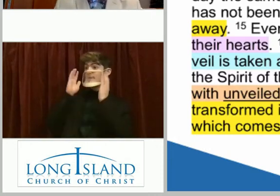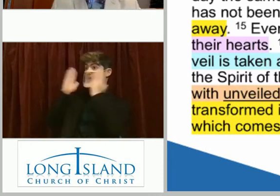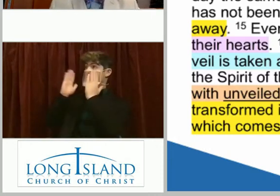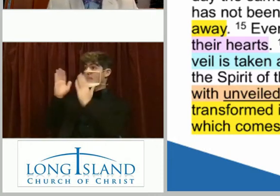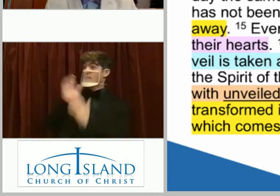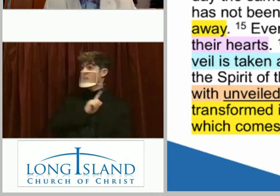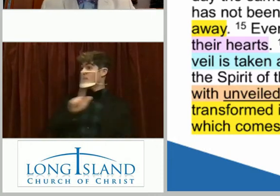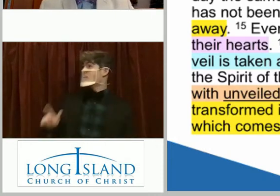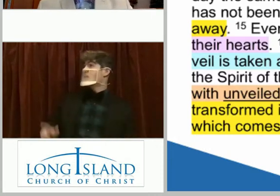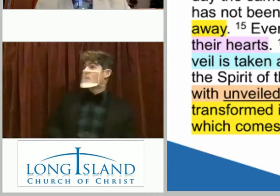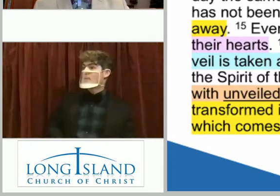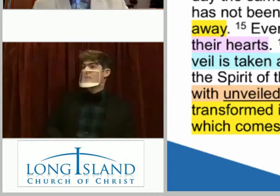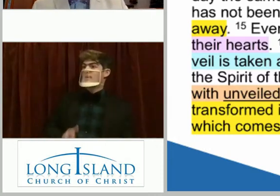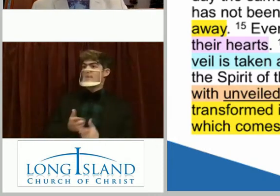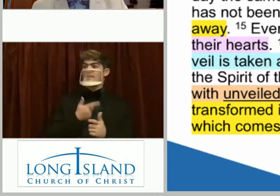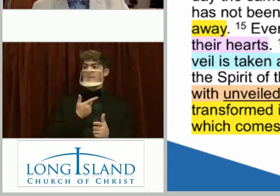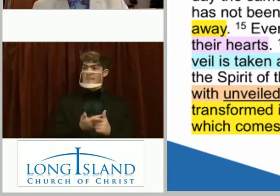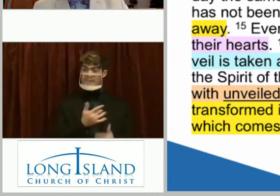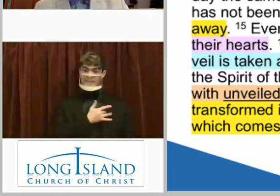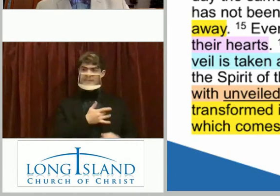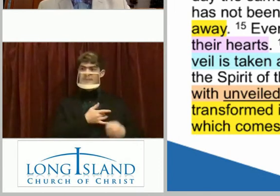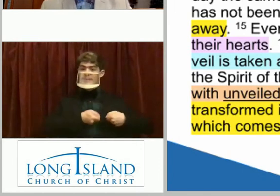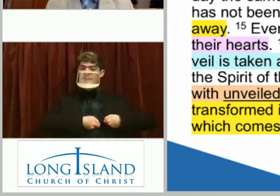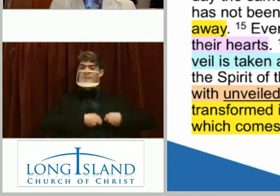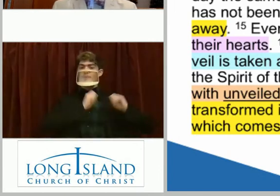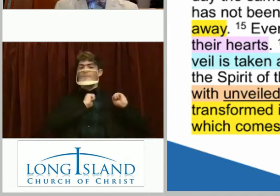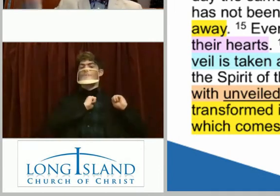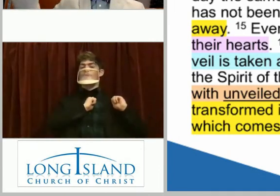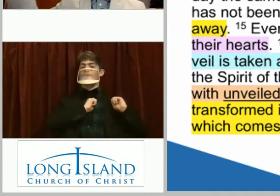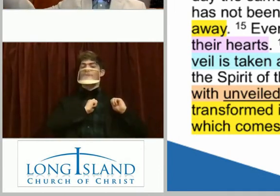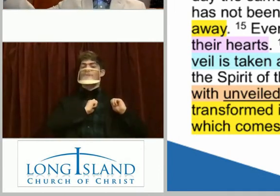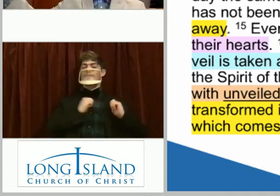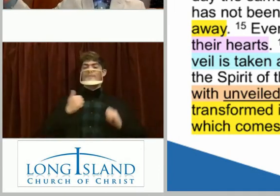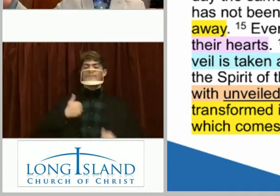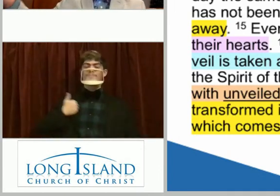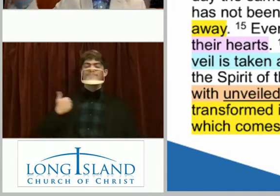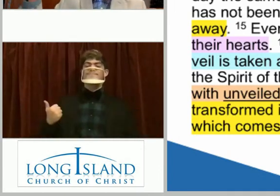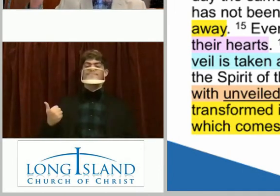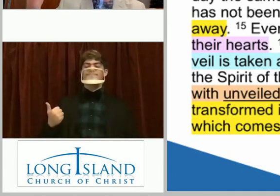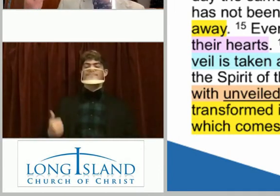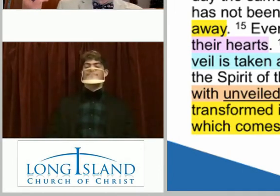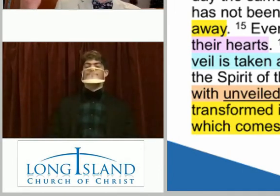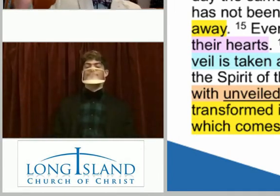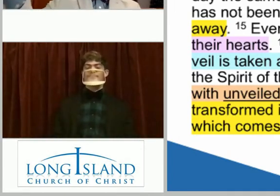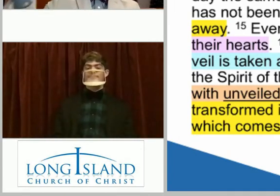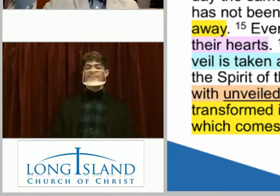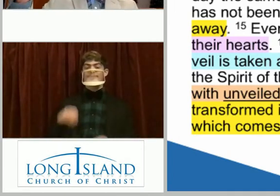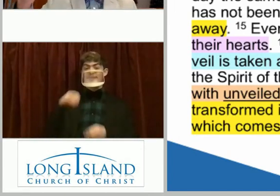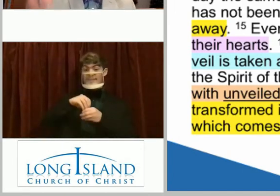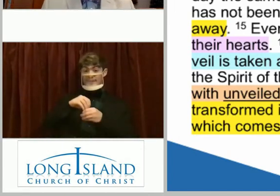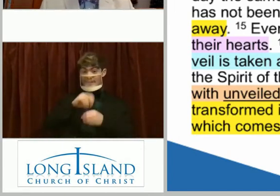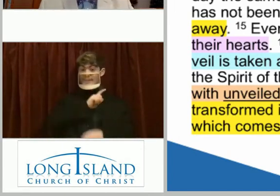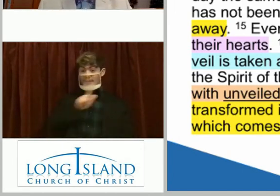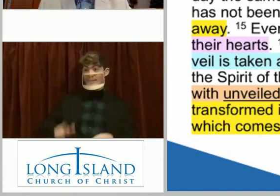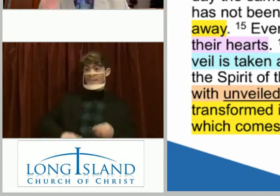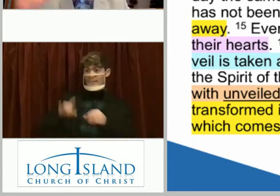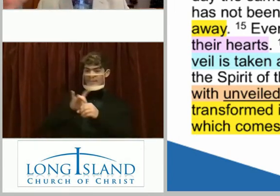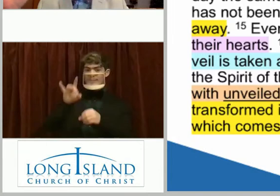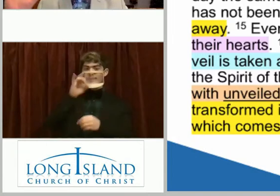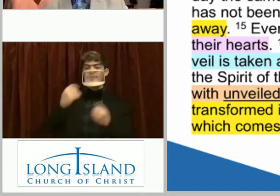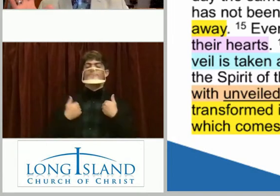Spirit of the Lord is, there is freedom. And we all, who with unveiled